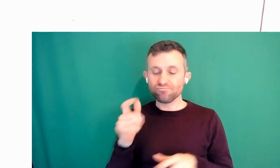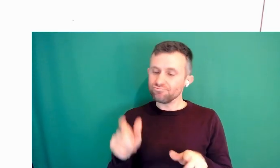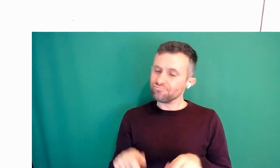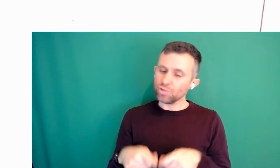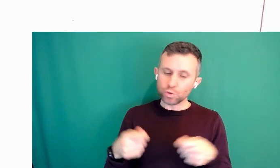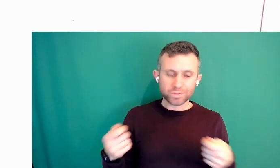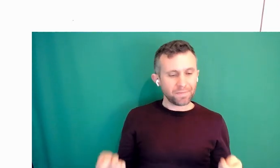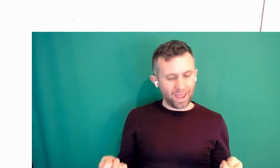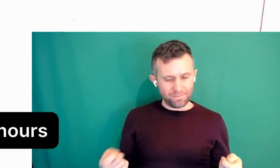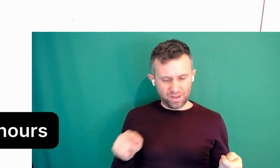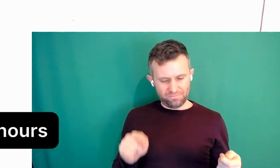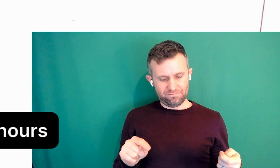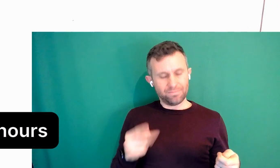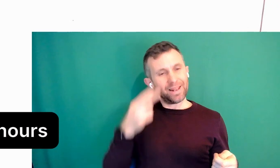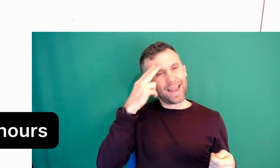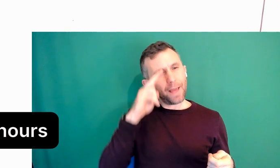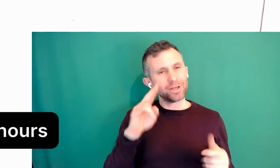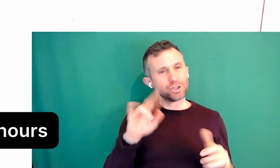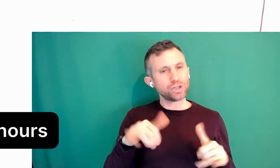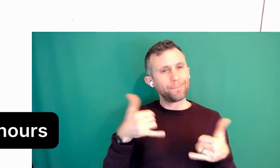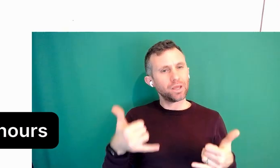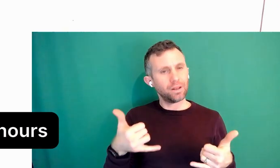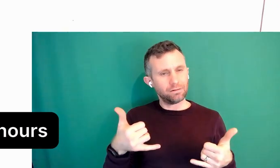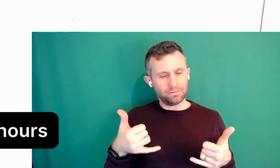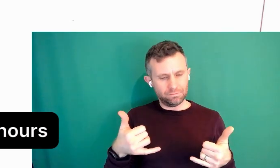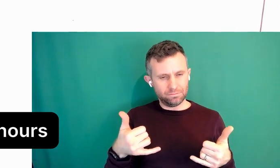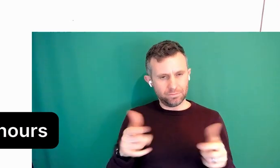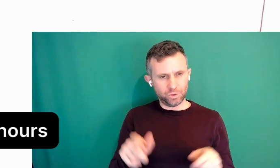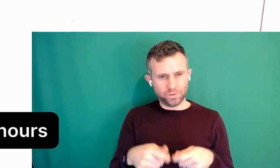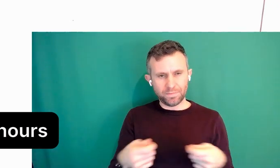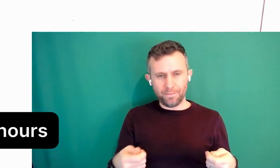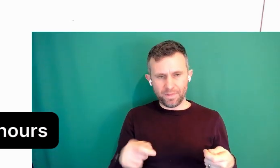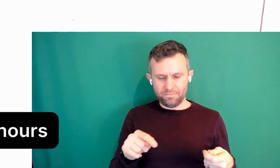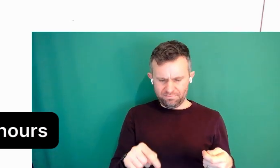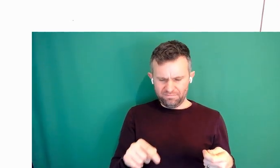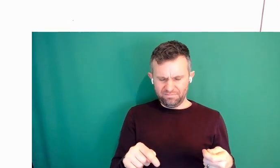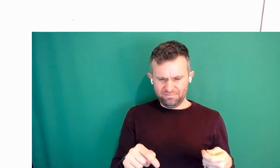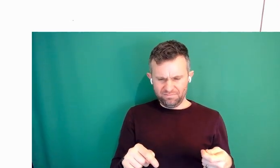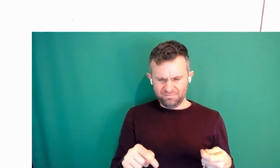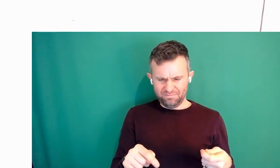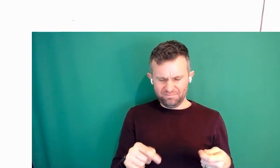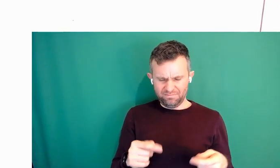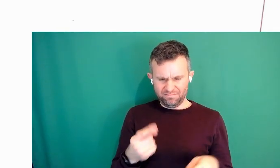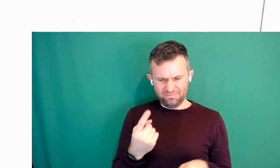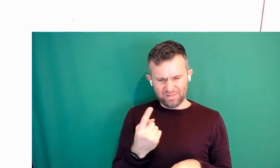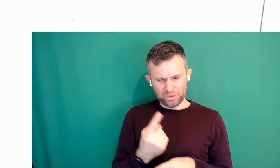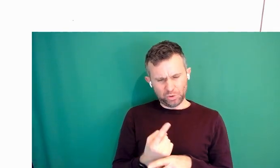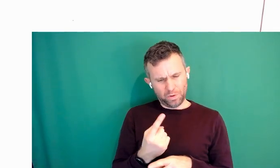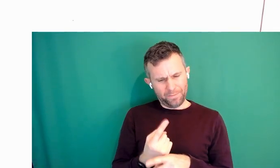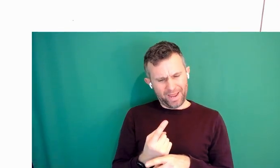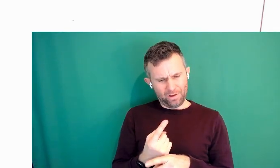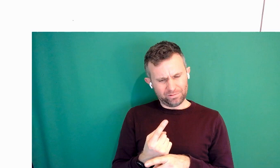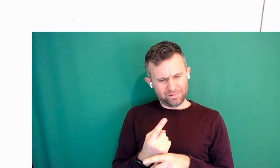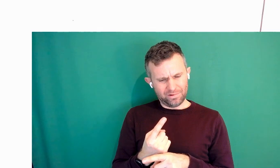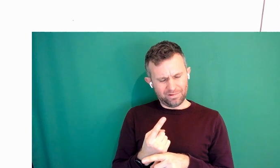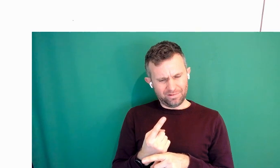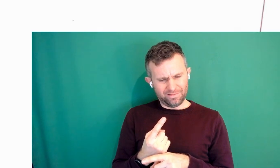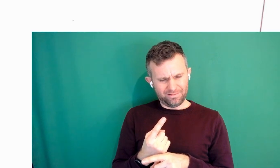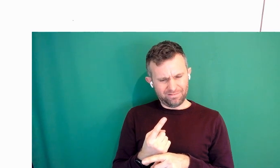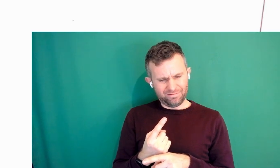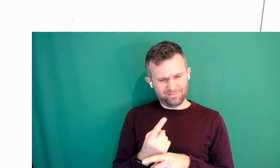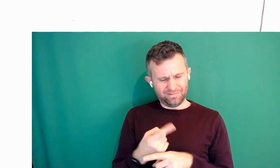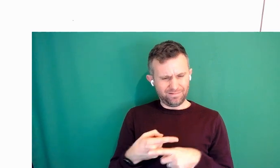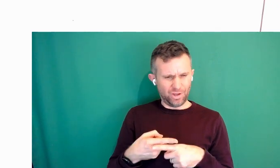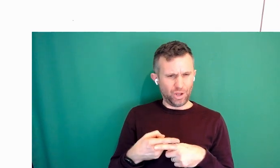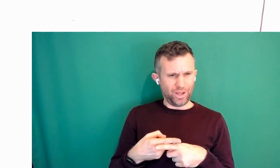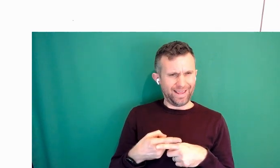thefts, he imagines he has done the duty and earned the honours of an artist. Depraved as